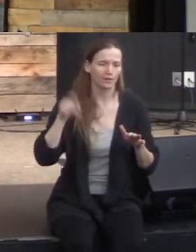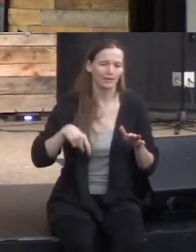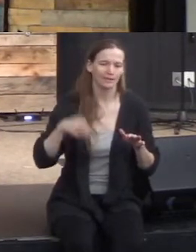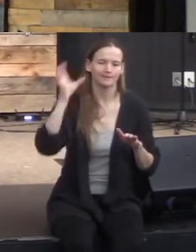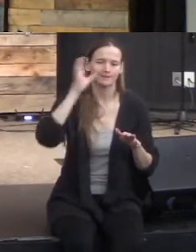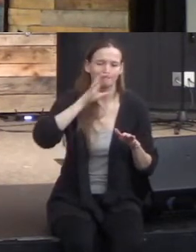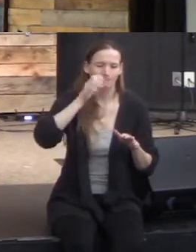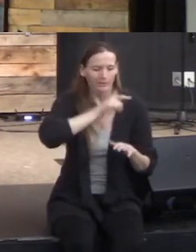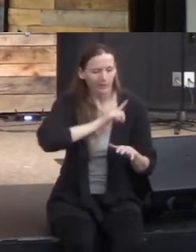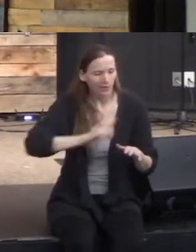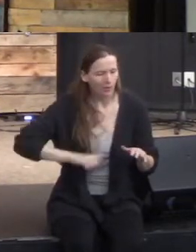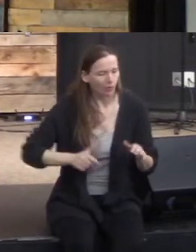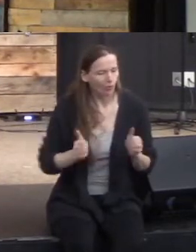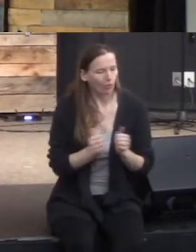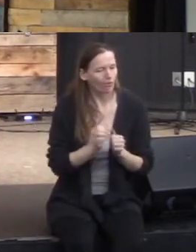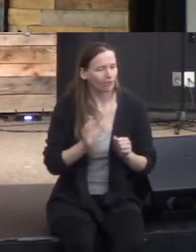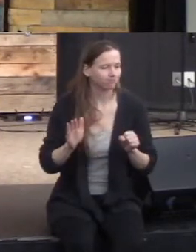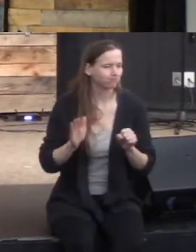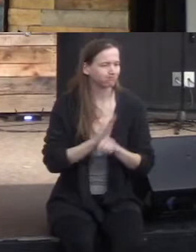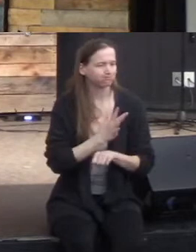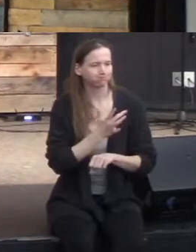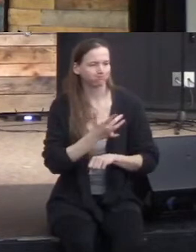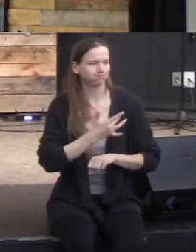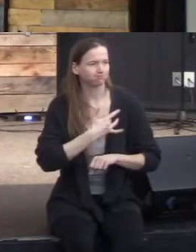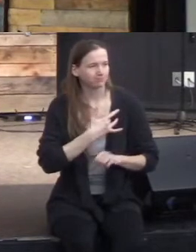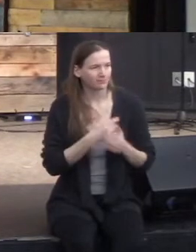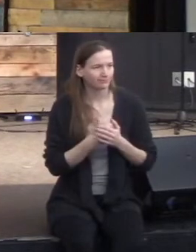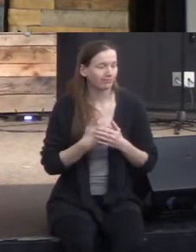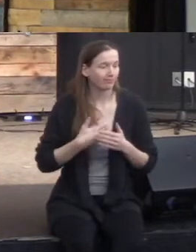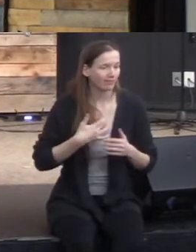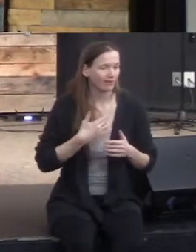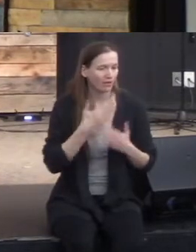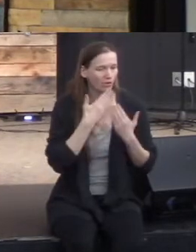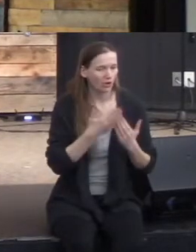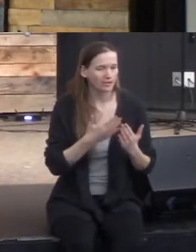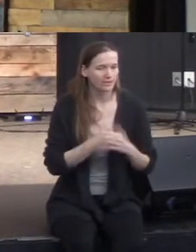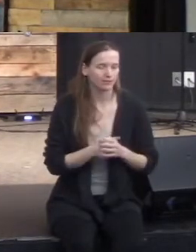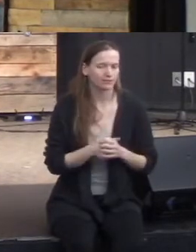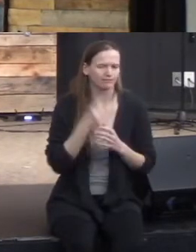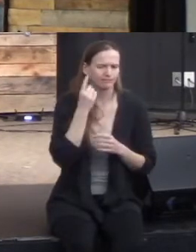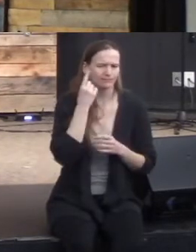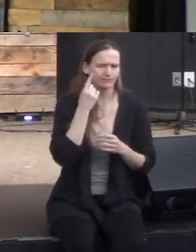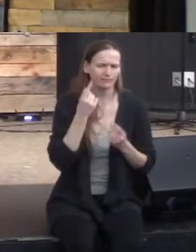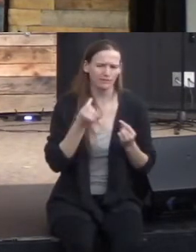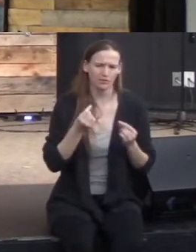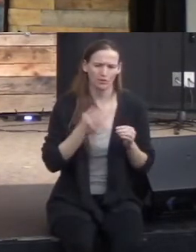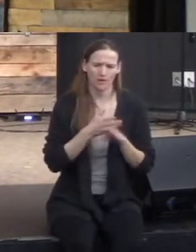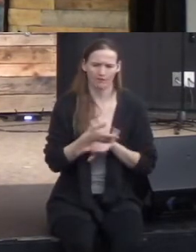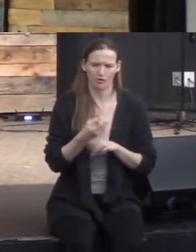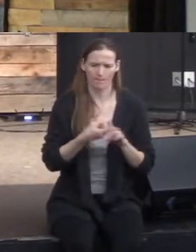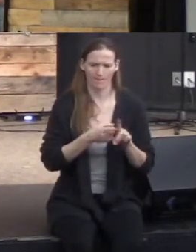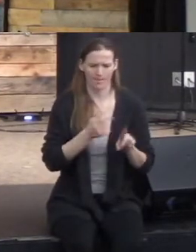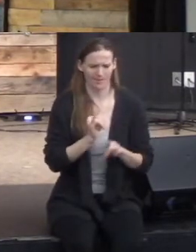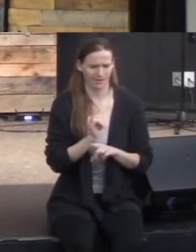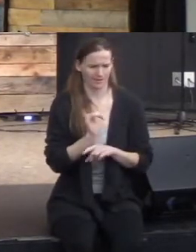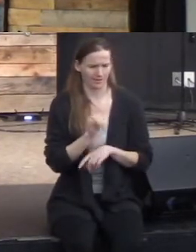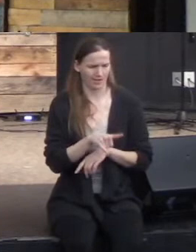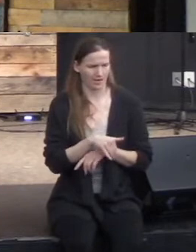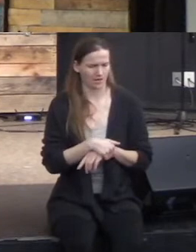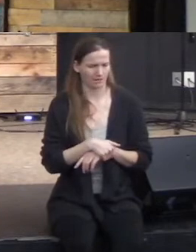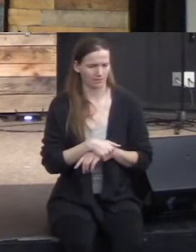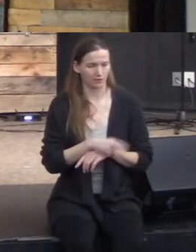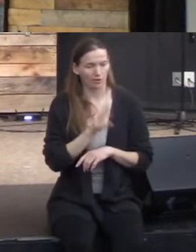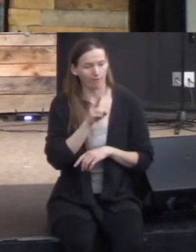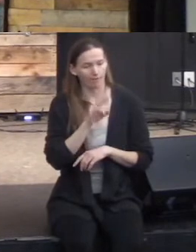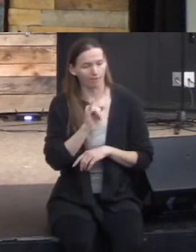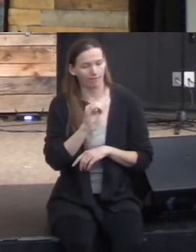our hearts. And it felt good. And you kind of go, okay, well, what do you do after a month like that? And, you know, Vince really just kind of